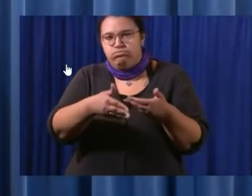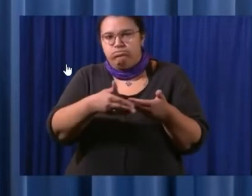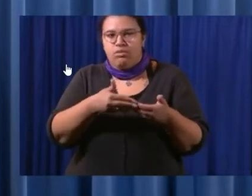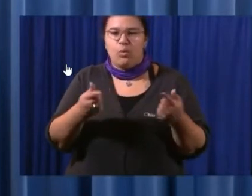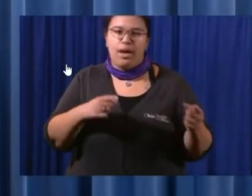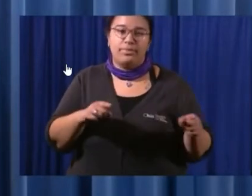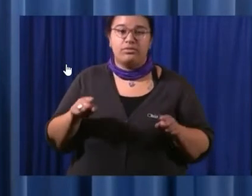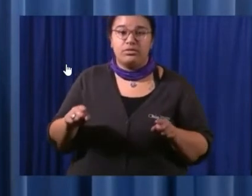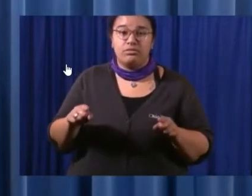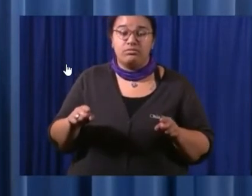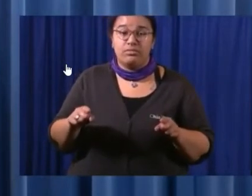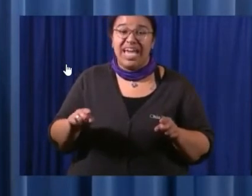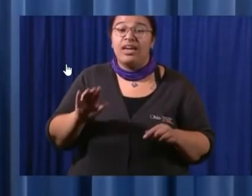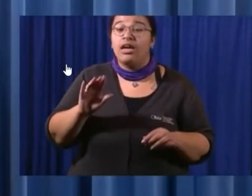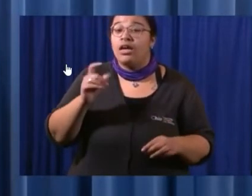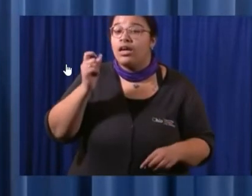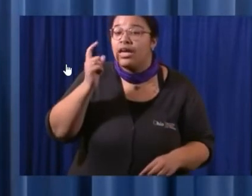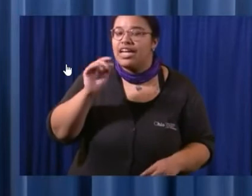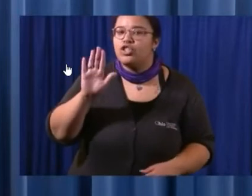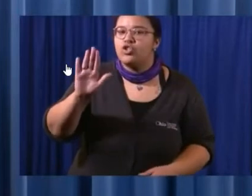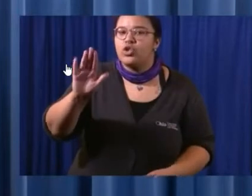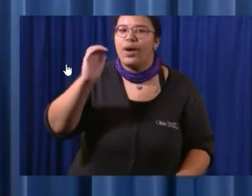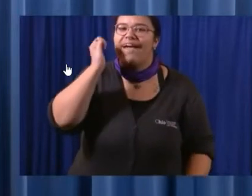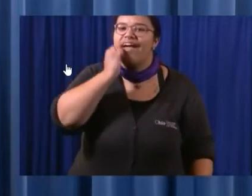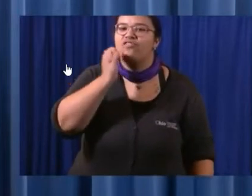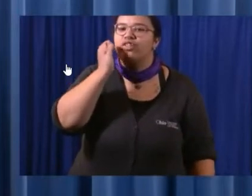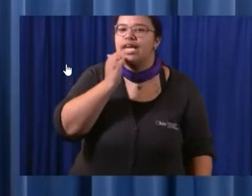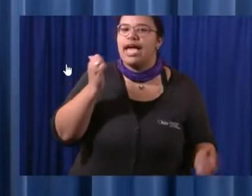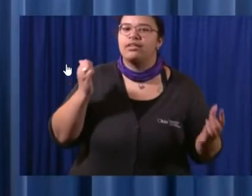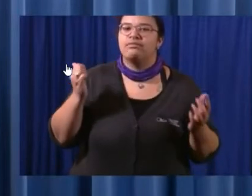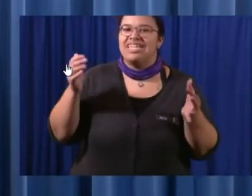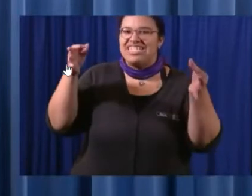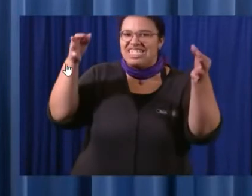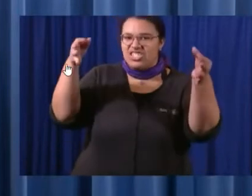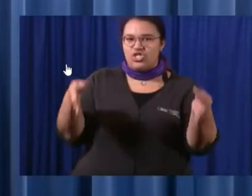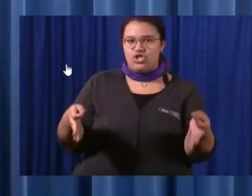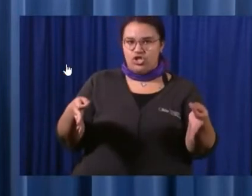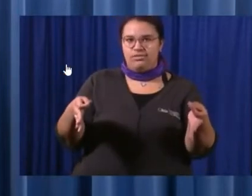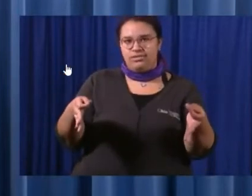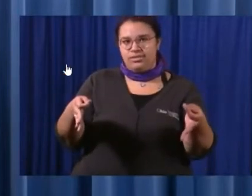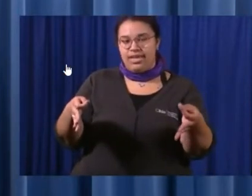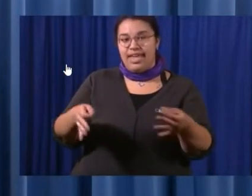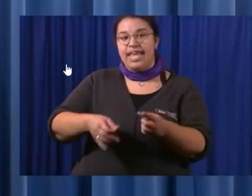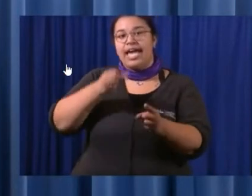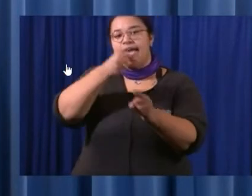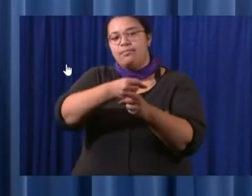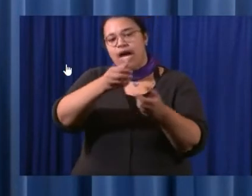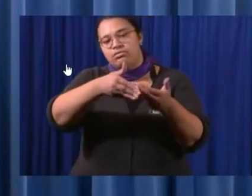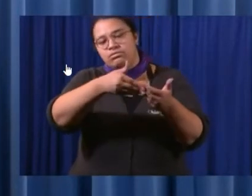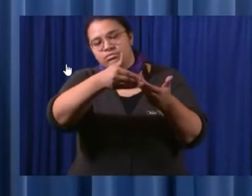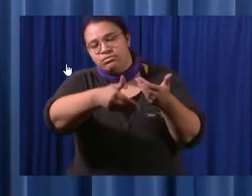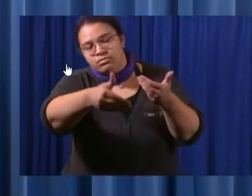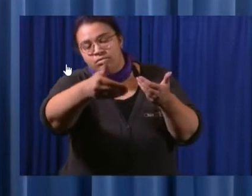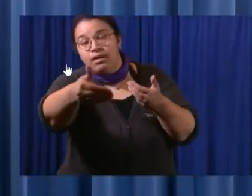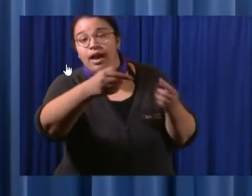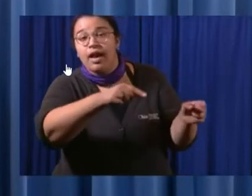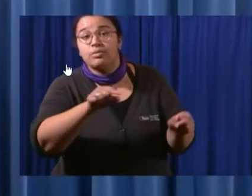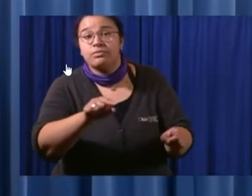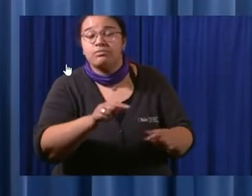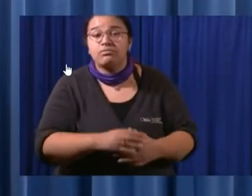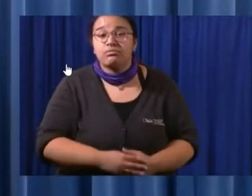and I'm not ruling out doing additional orders. I'm not saying we will not do that. We're seeing mayors, for example, in a number